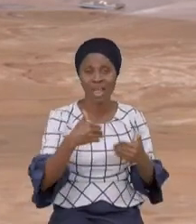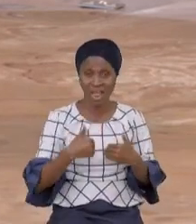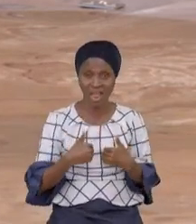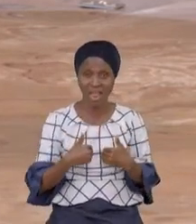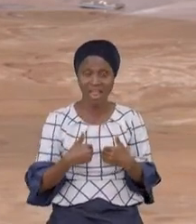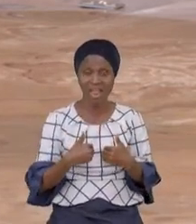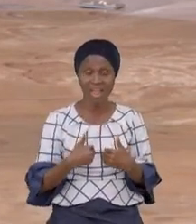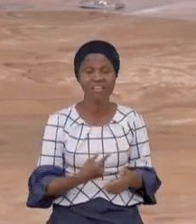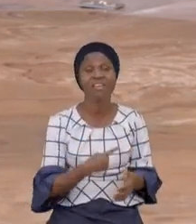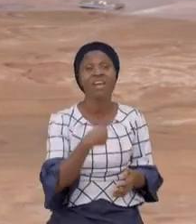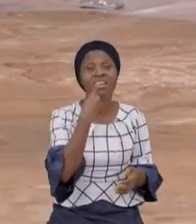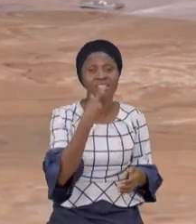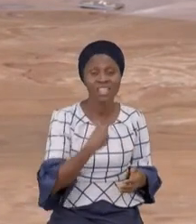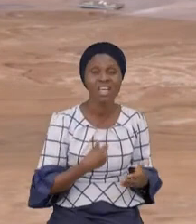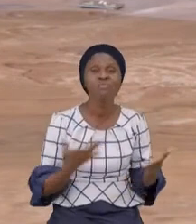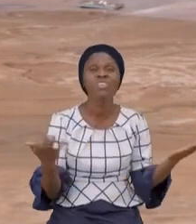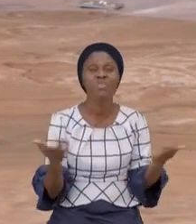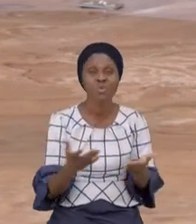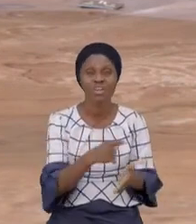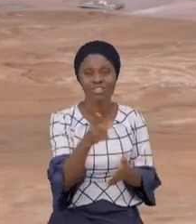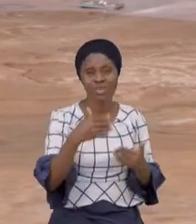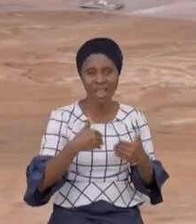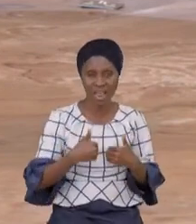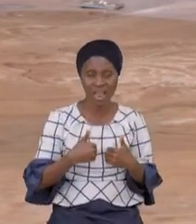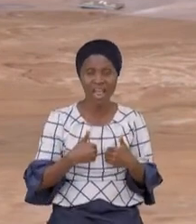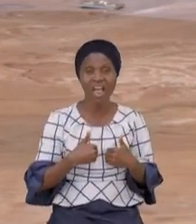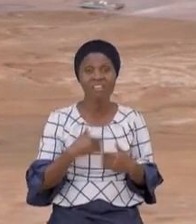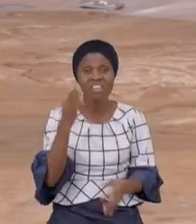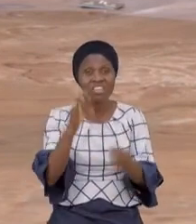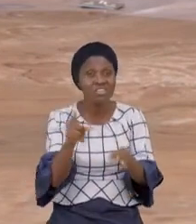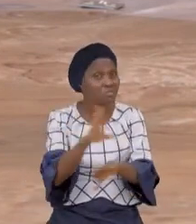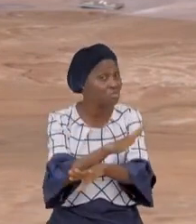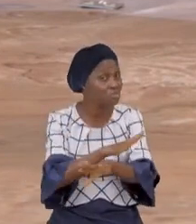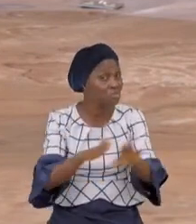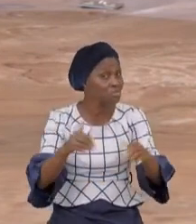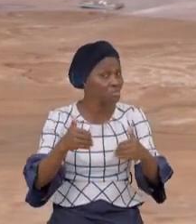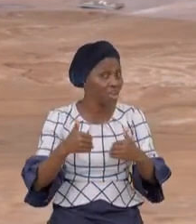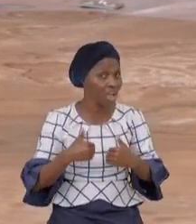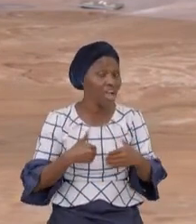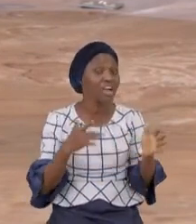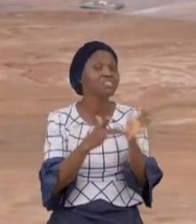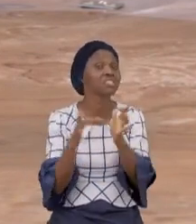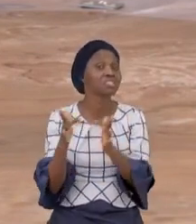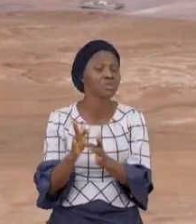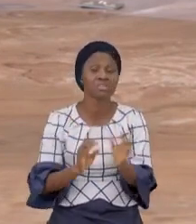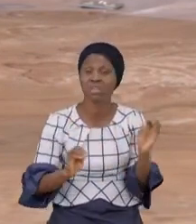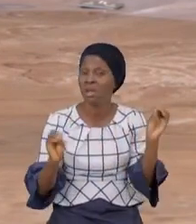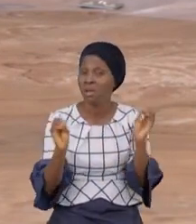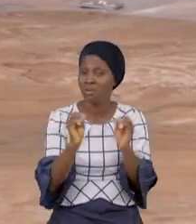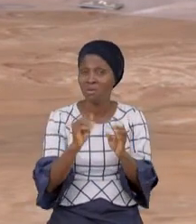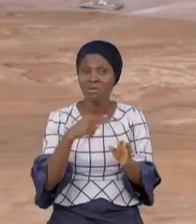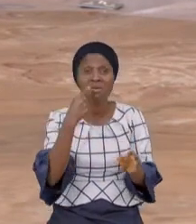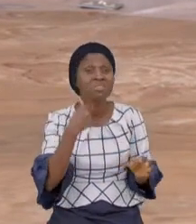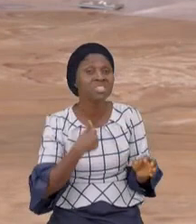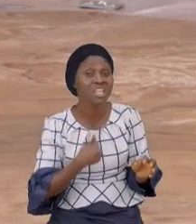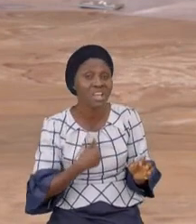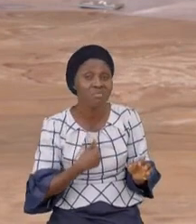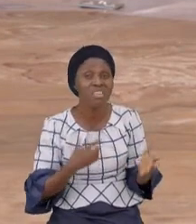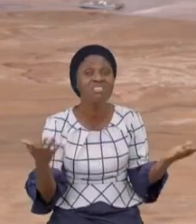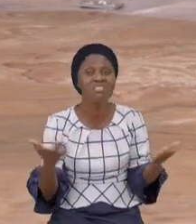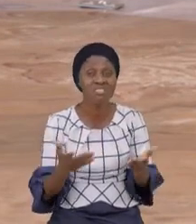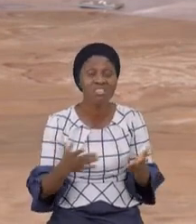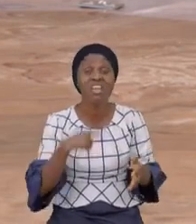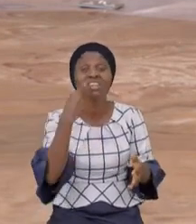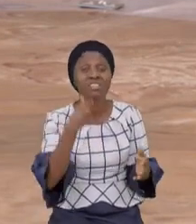you have. Tell me what you have if you do not have Jesus. Oh, tell